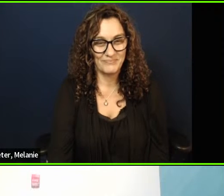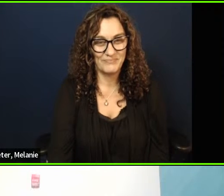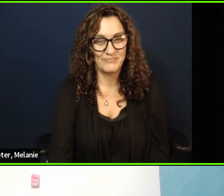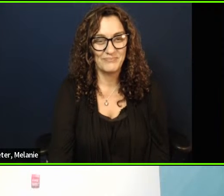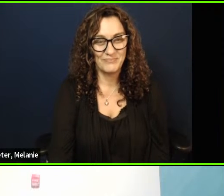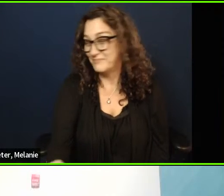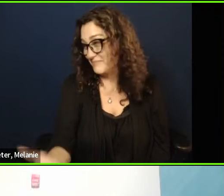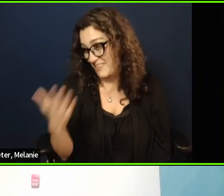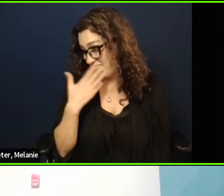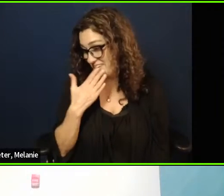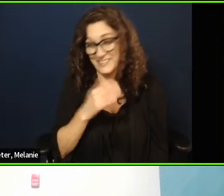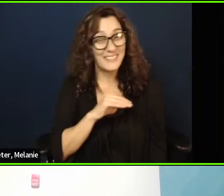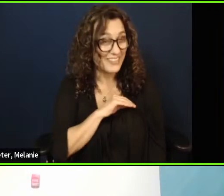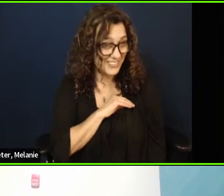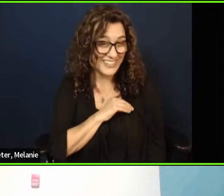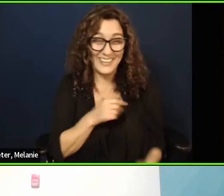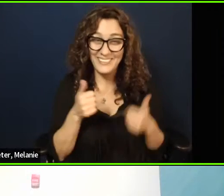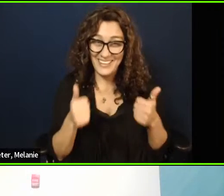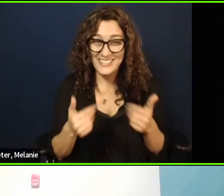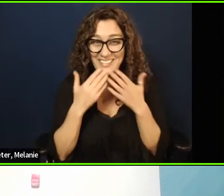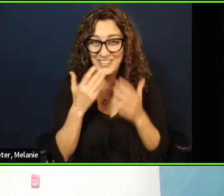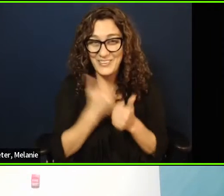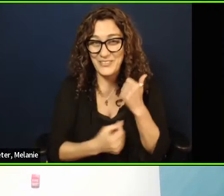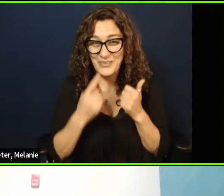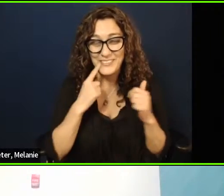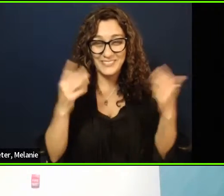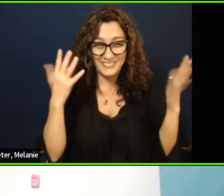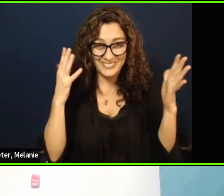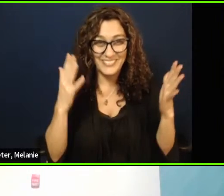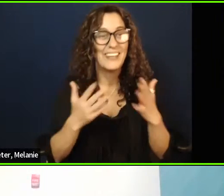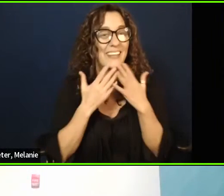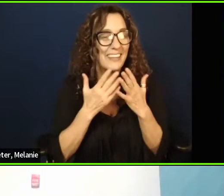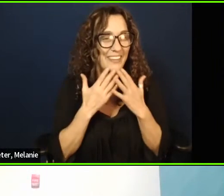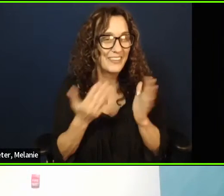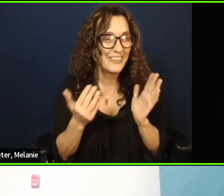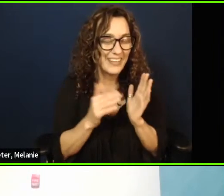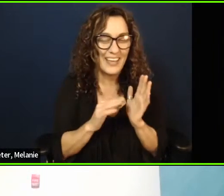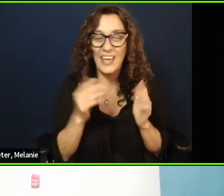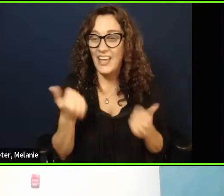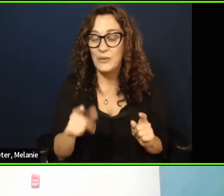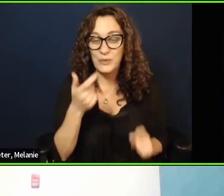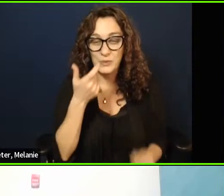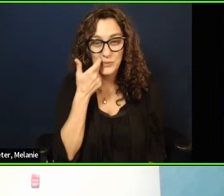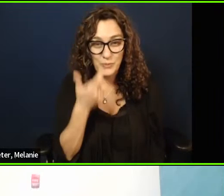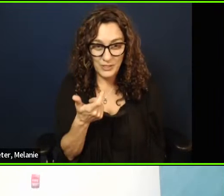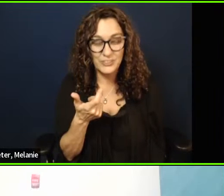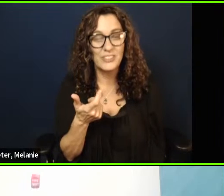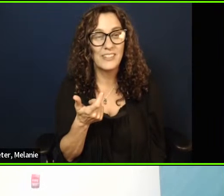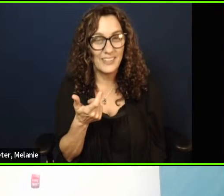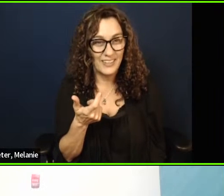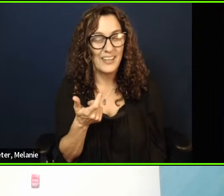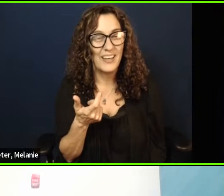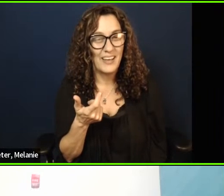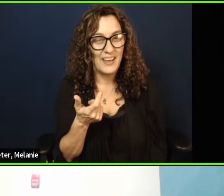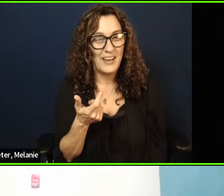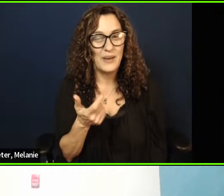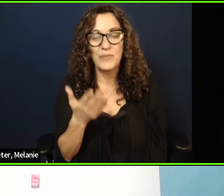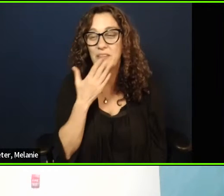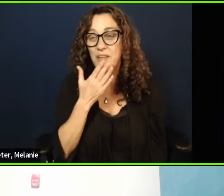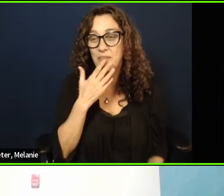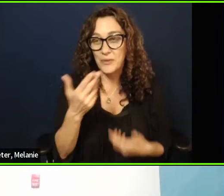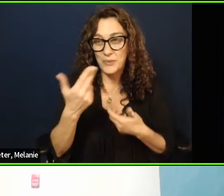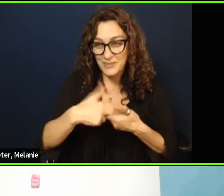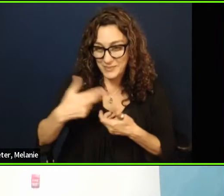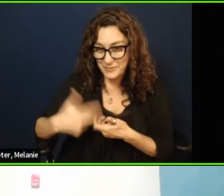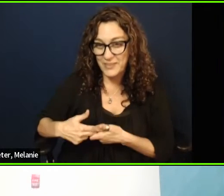Thank you. I'm all everyone. set. Yeah, thank you. All right, excellent. Thank you again for anybody watching at home for your participation